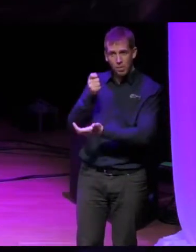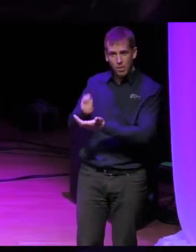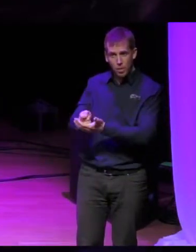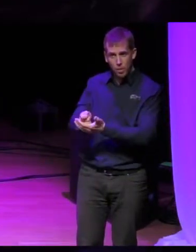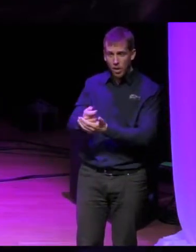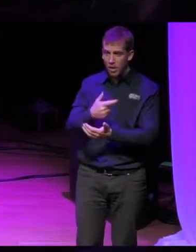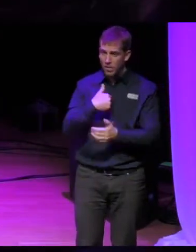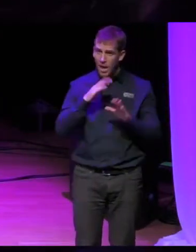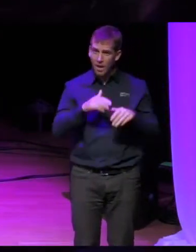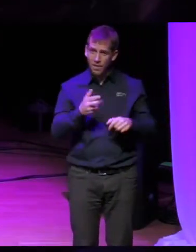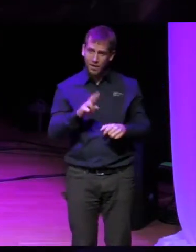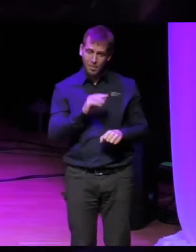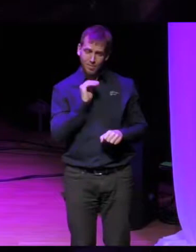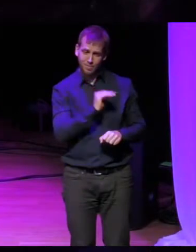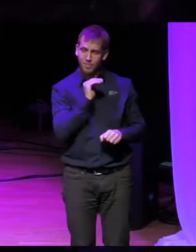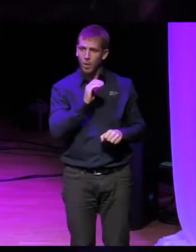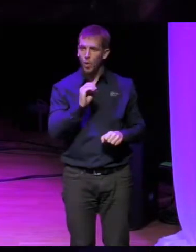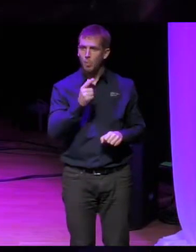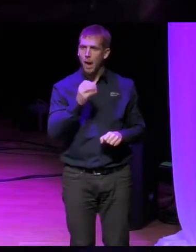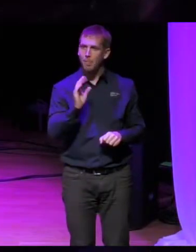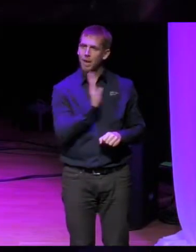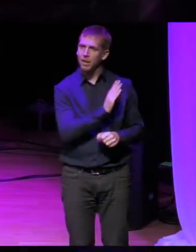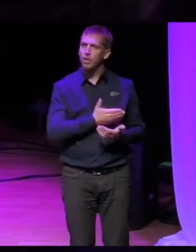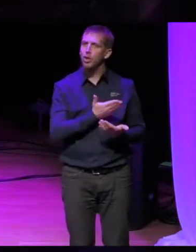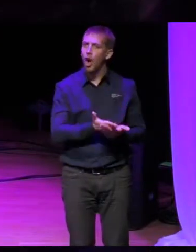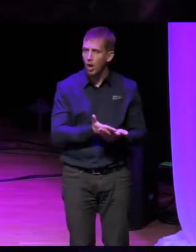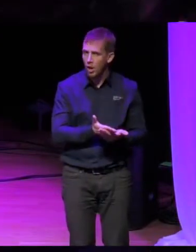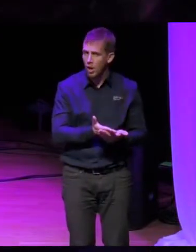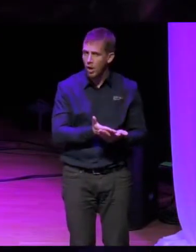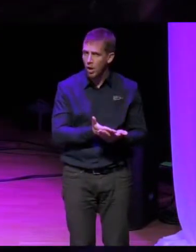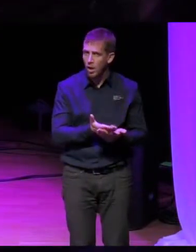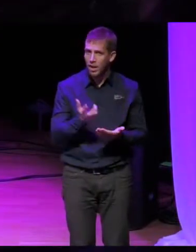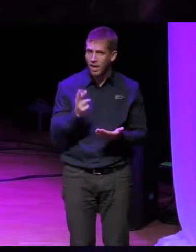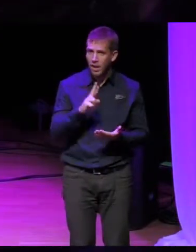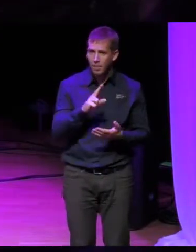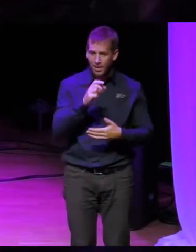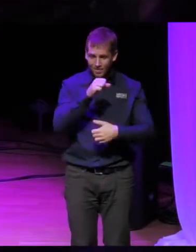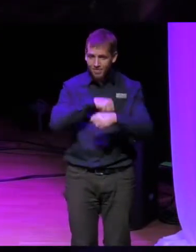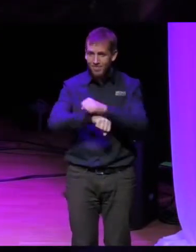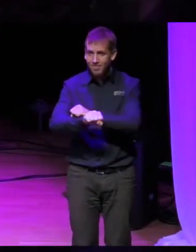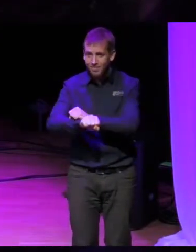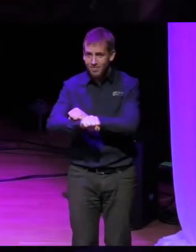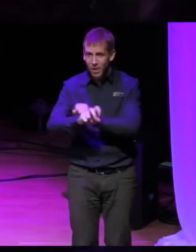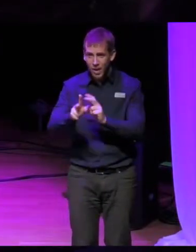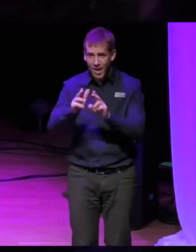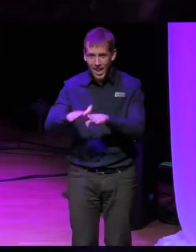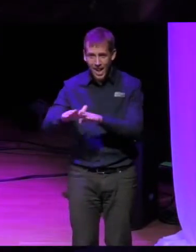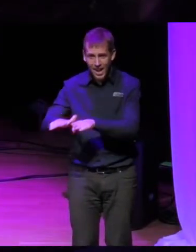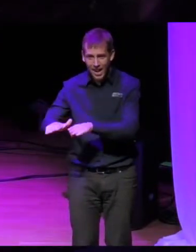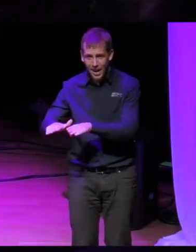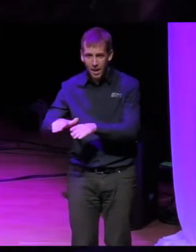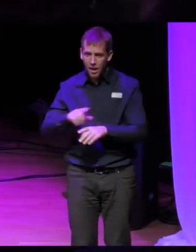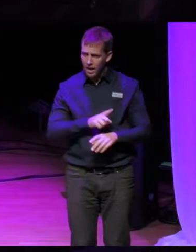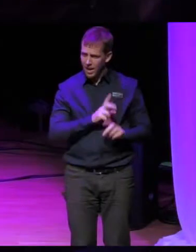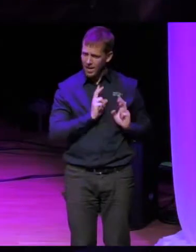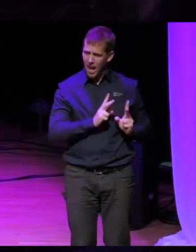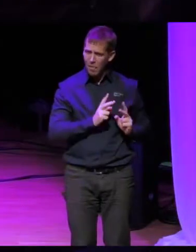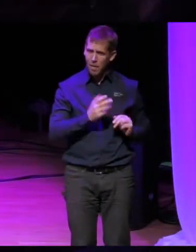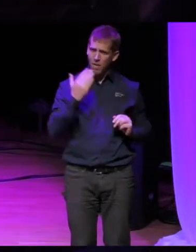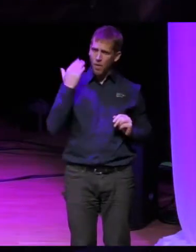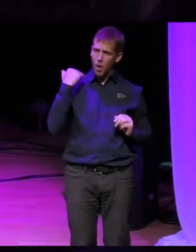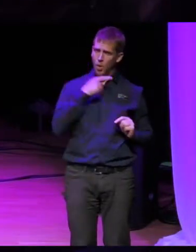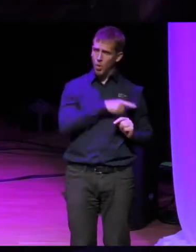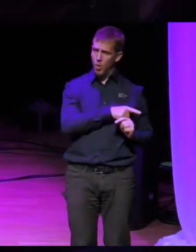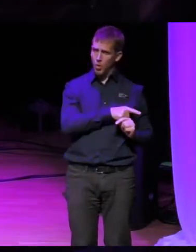immigration detention, which is a critical area that there has been continuity within administrations on, and the